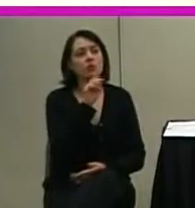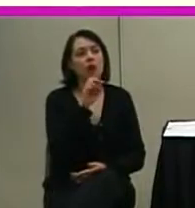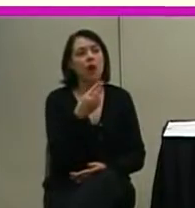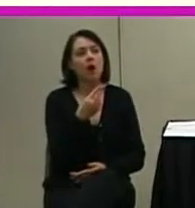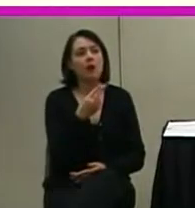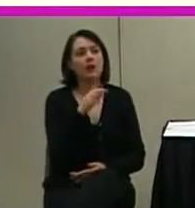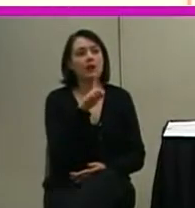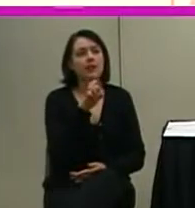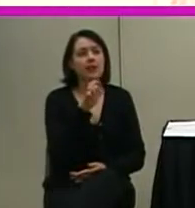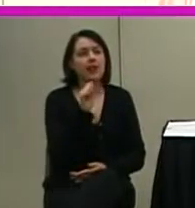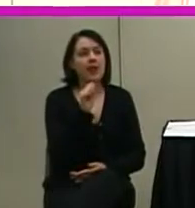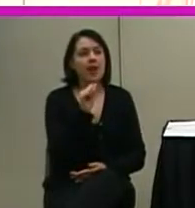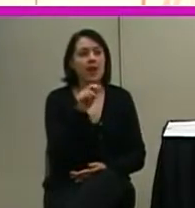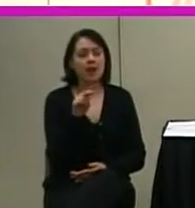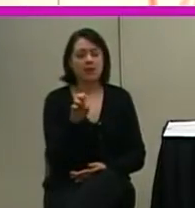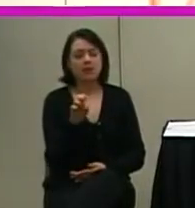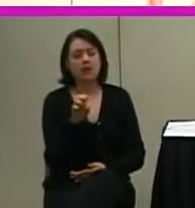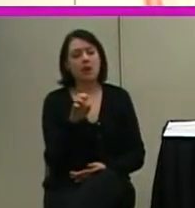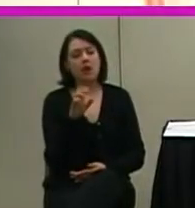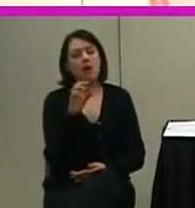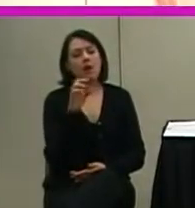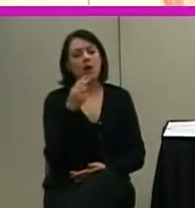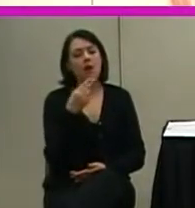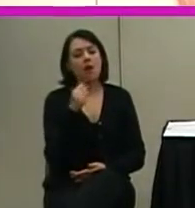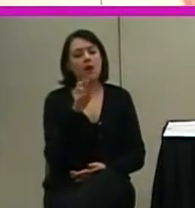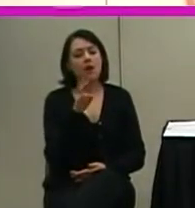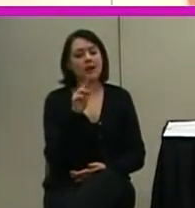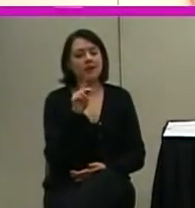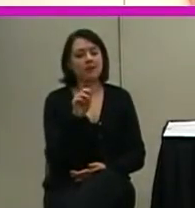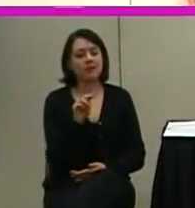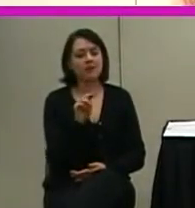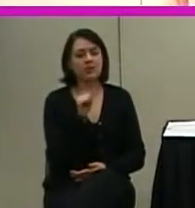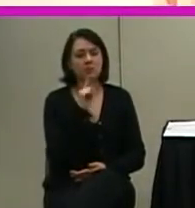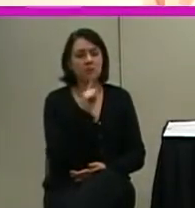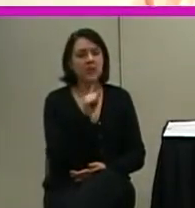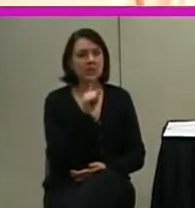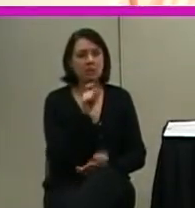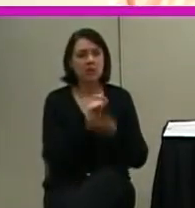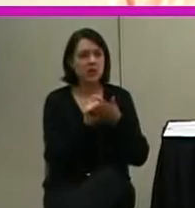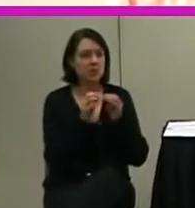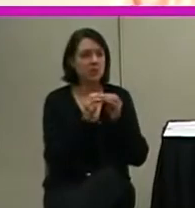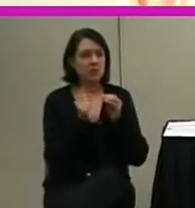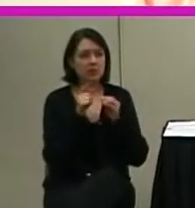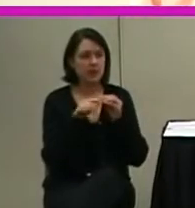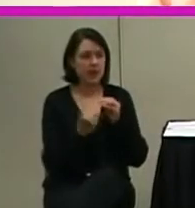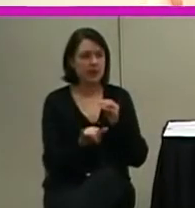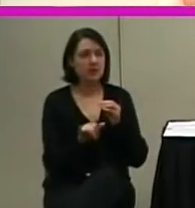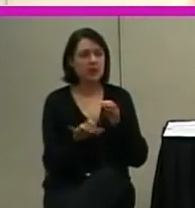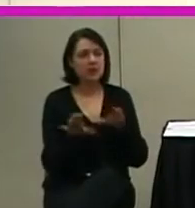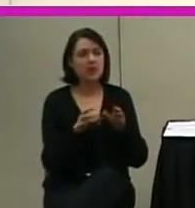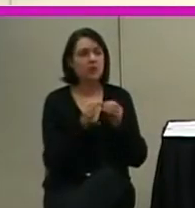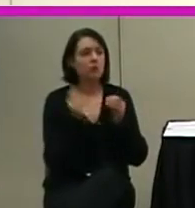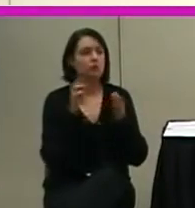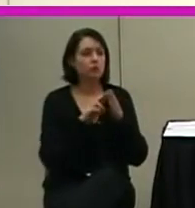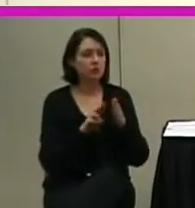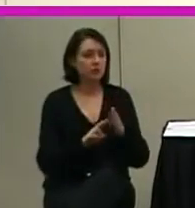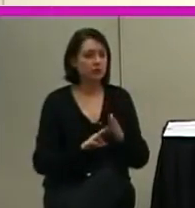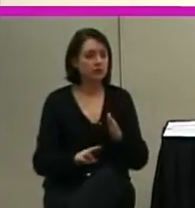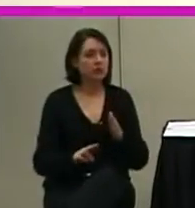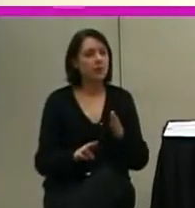was formerly a student at the University of Oregon, who has really probably written the most on it and done the most research on